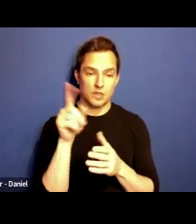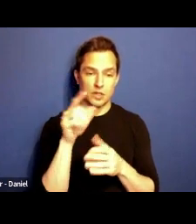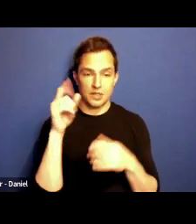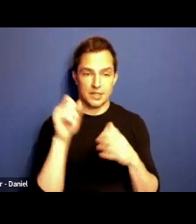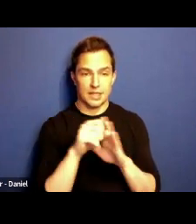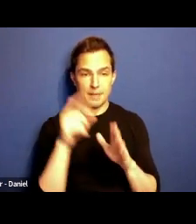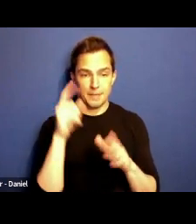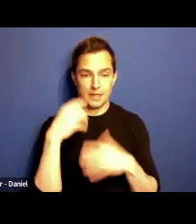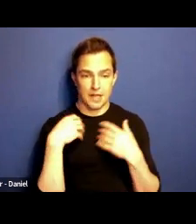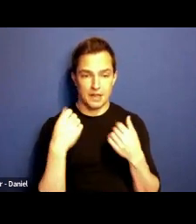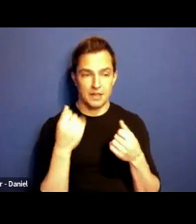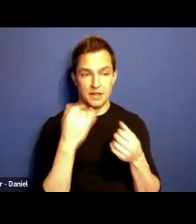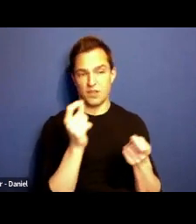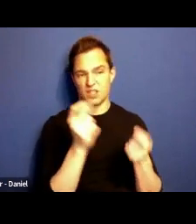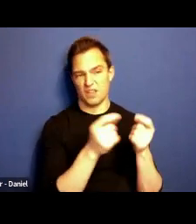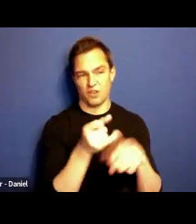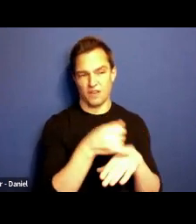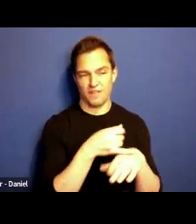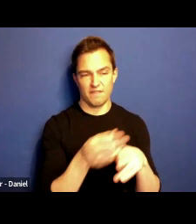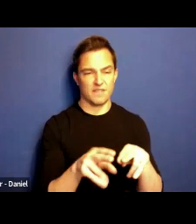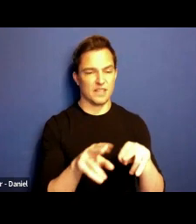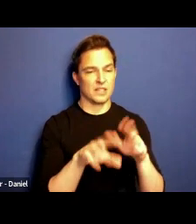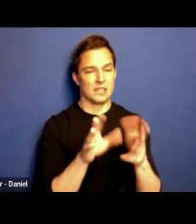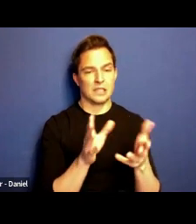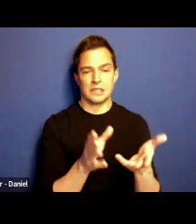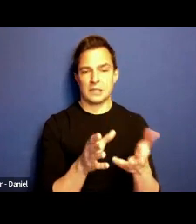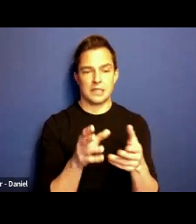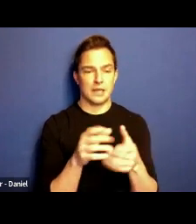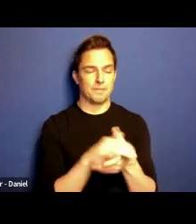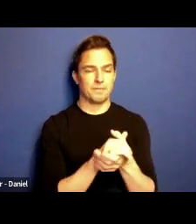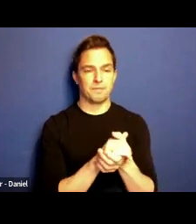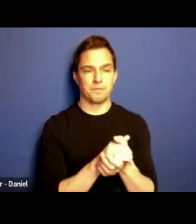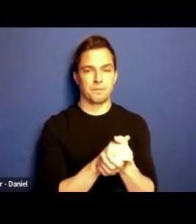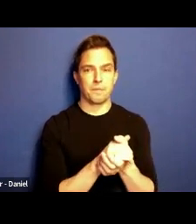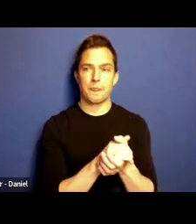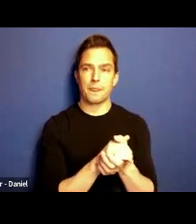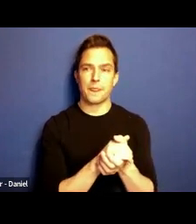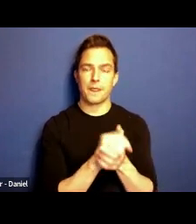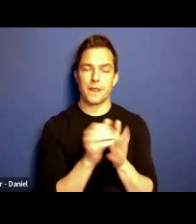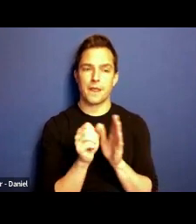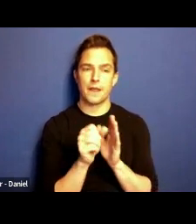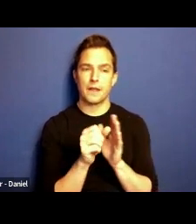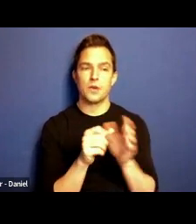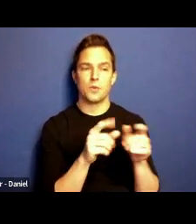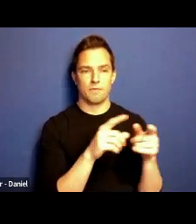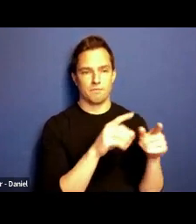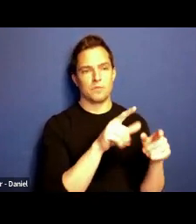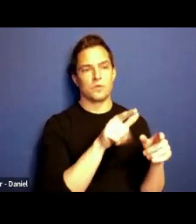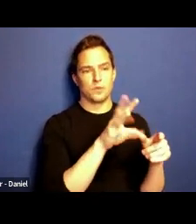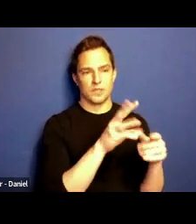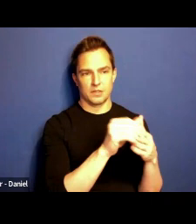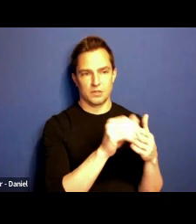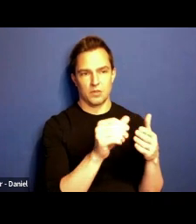for inflation, though, the public mental health system did not keep up with medical inflation. So we've gone from